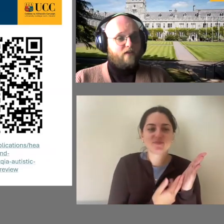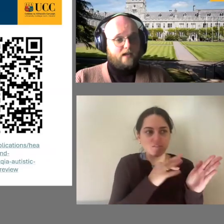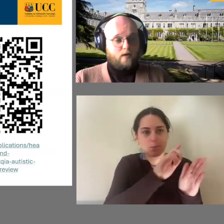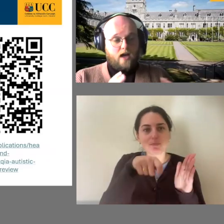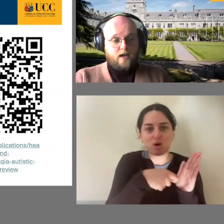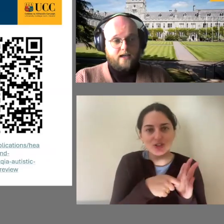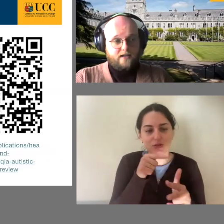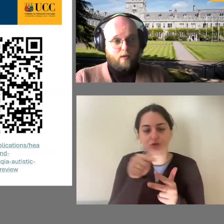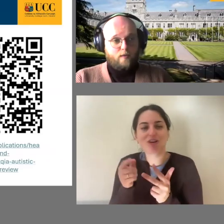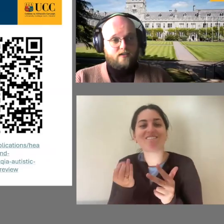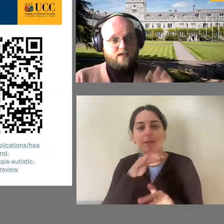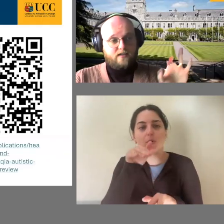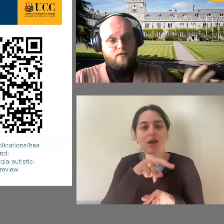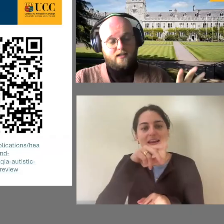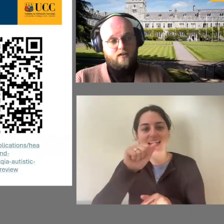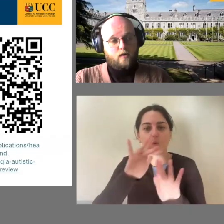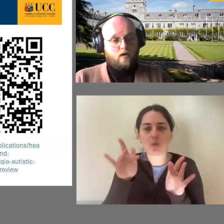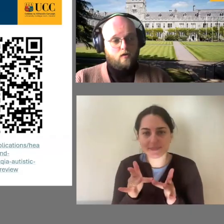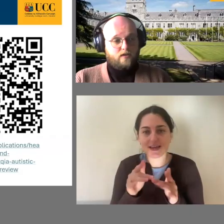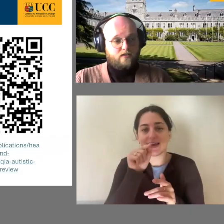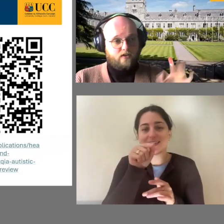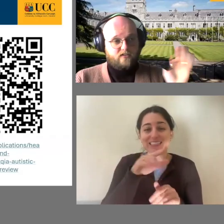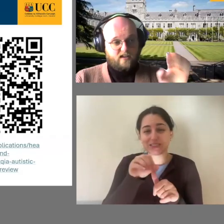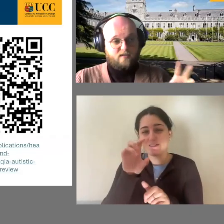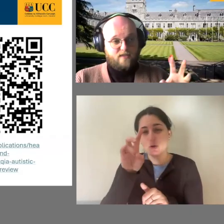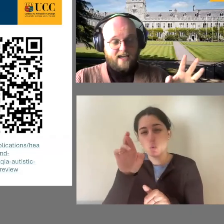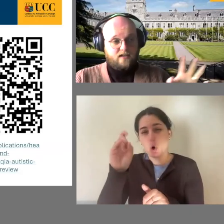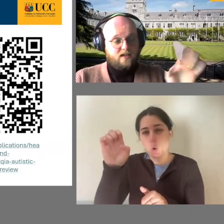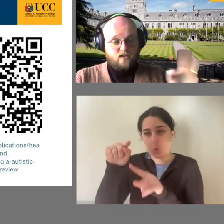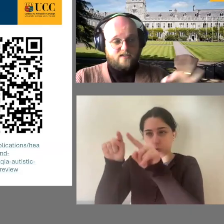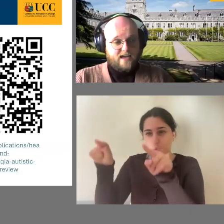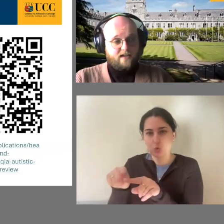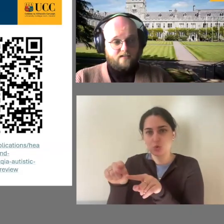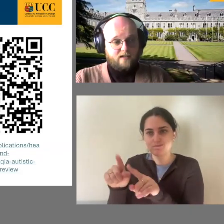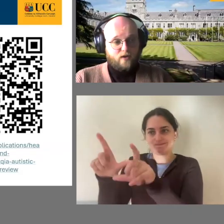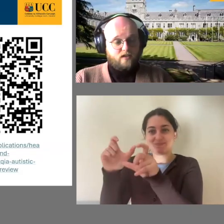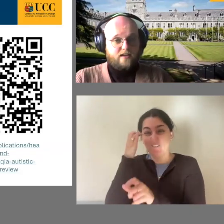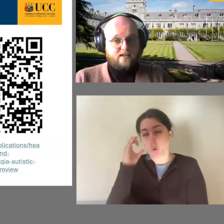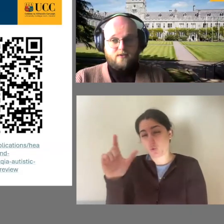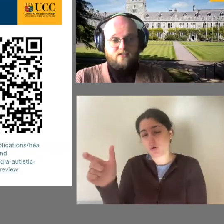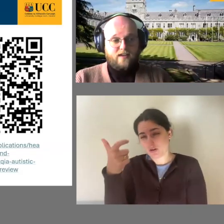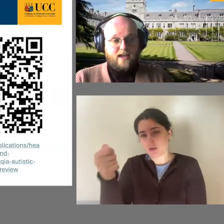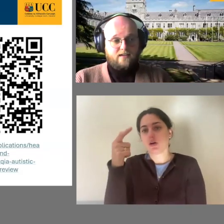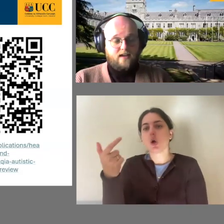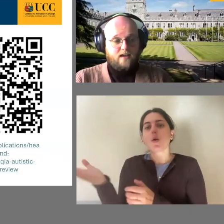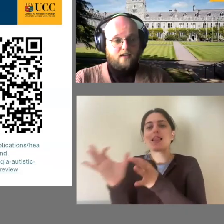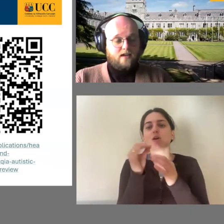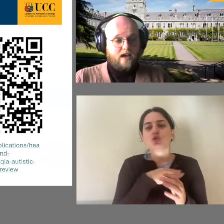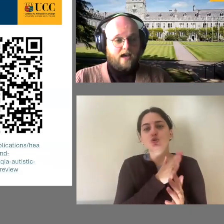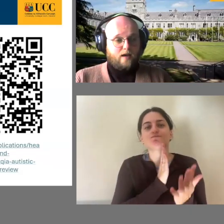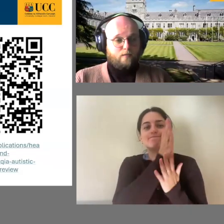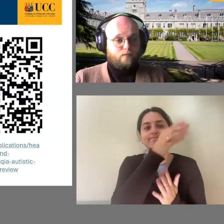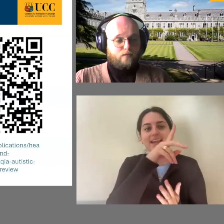project, and they're available on the NDA website. This particular QR code is just again, you can scan it; it'll bring you to that specific